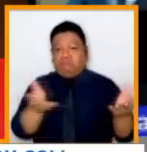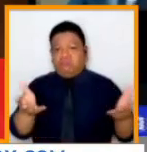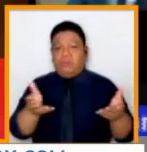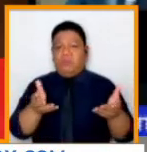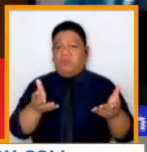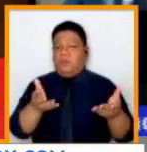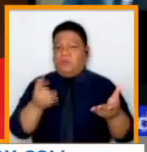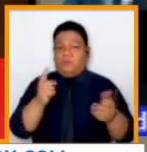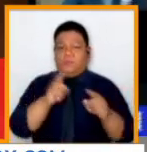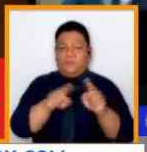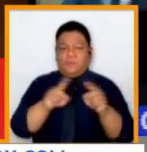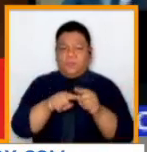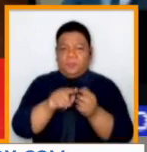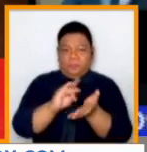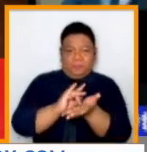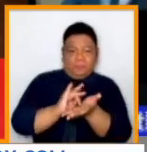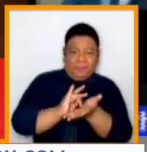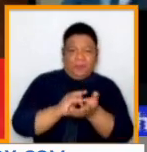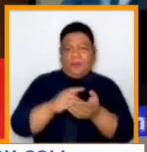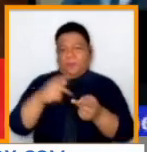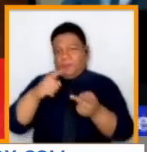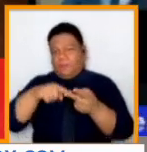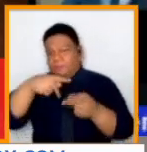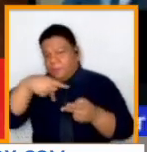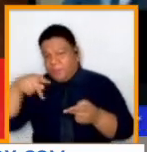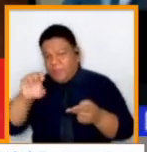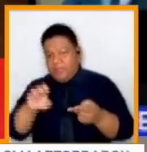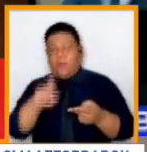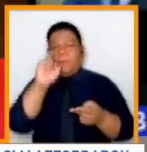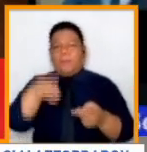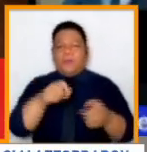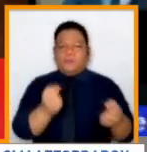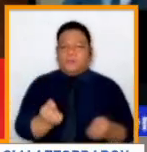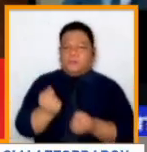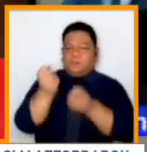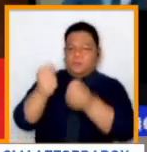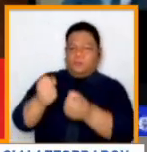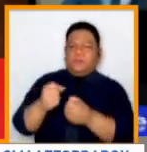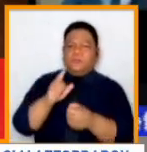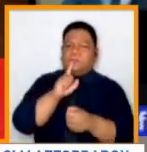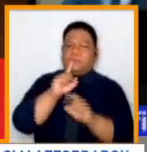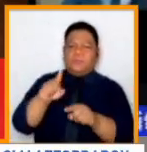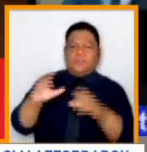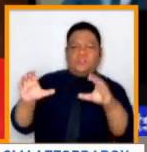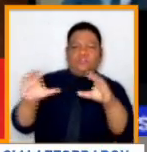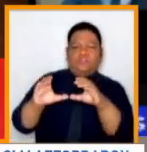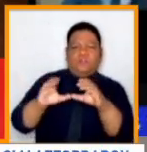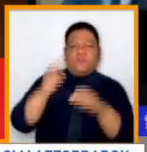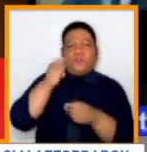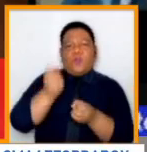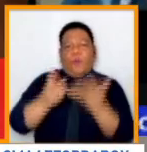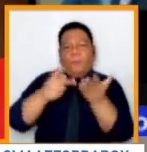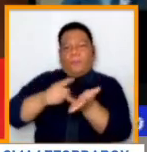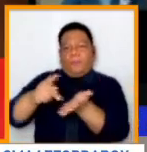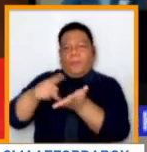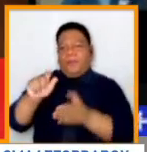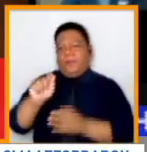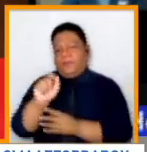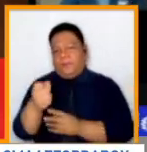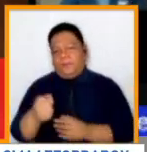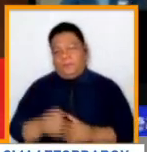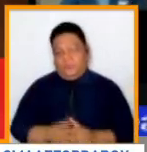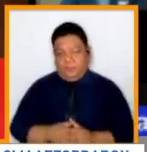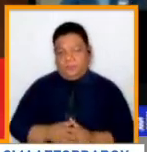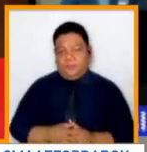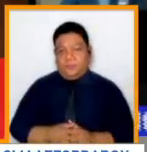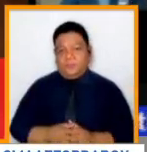of medical supplies, PPE, etc., should submit a certification of the taxes paid, etc. So this